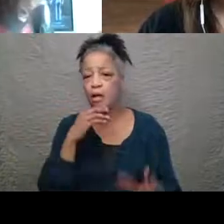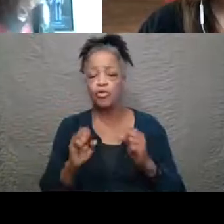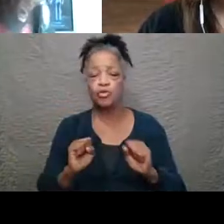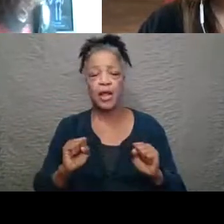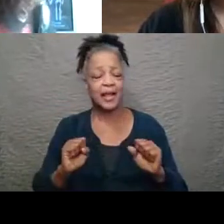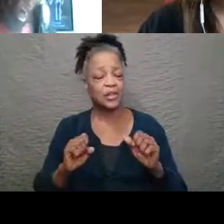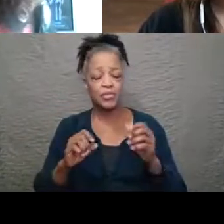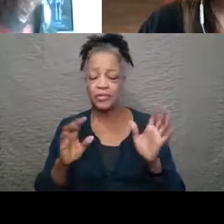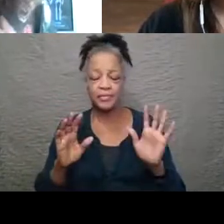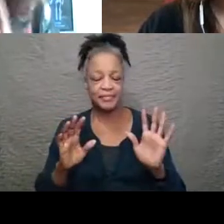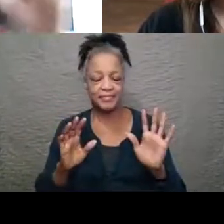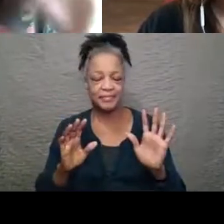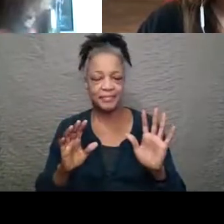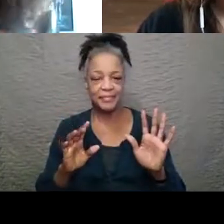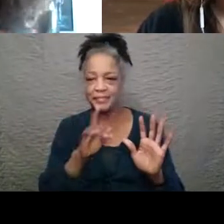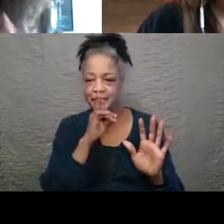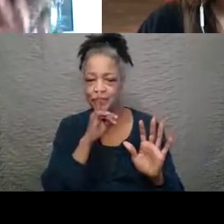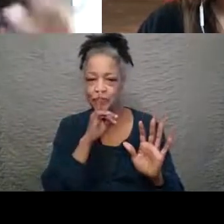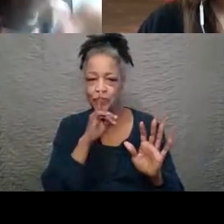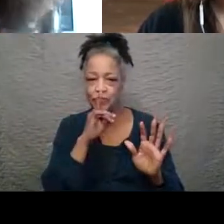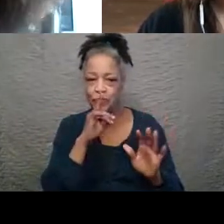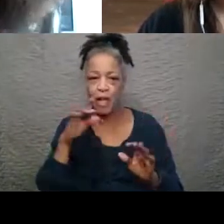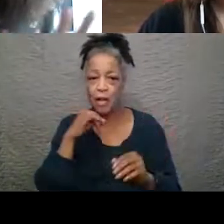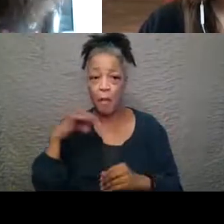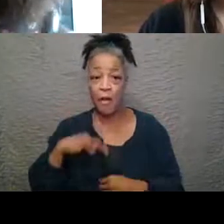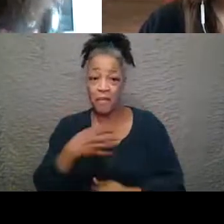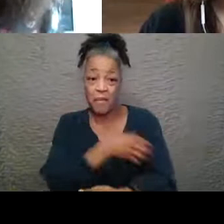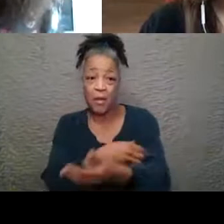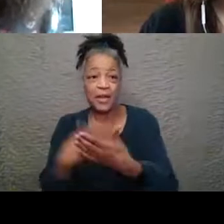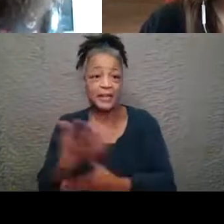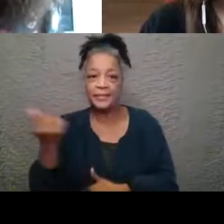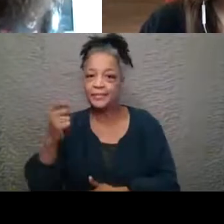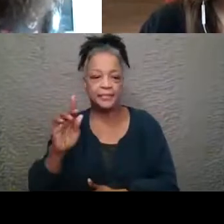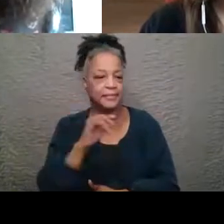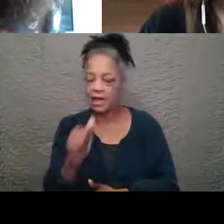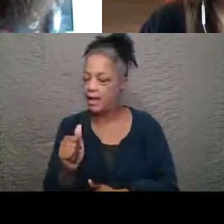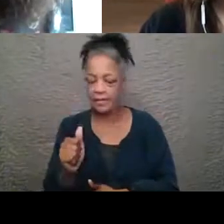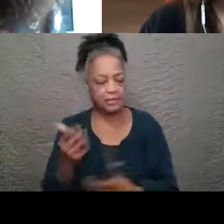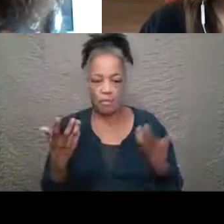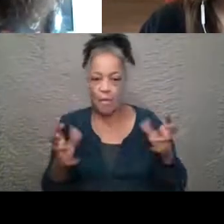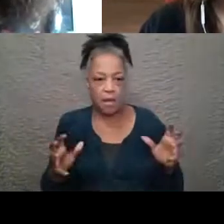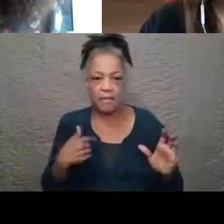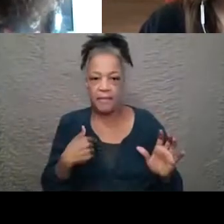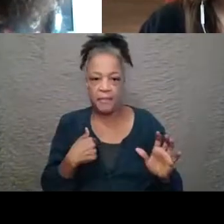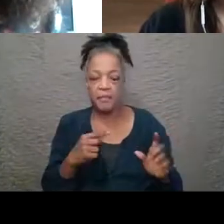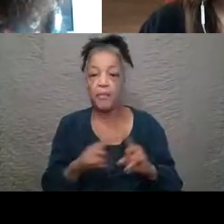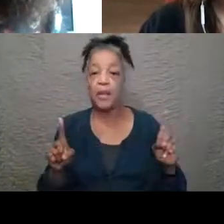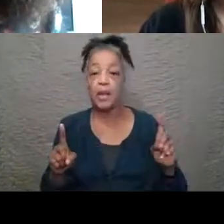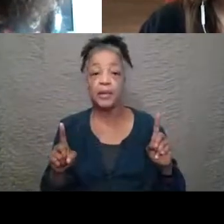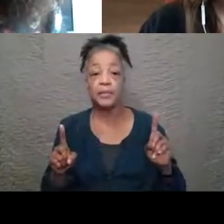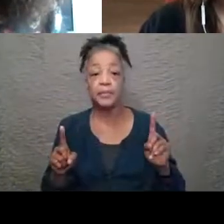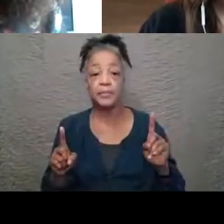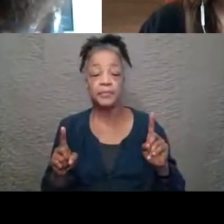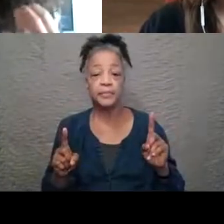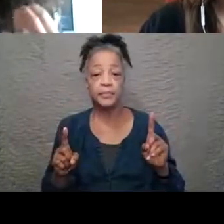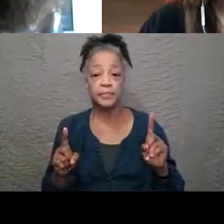away the power of nonprofit organizations or that kind of thing, but you know, ultimately,